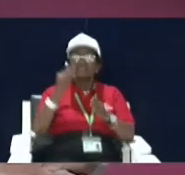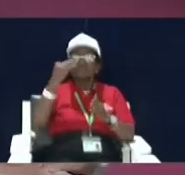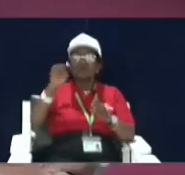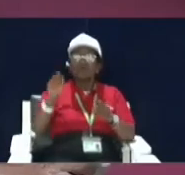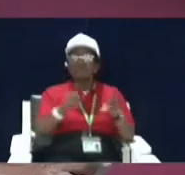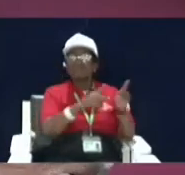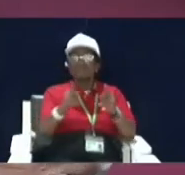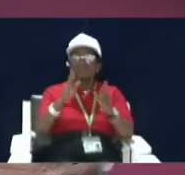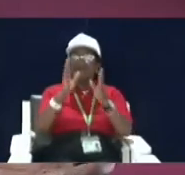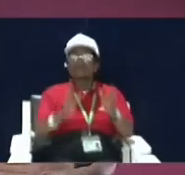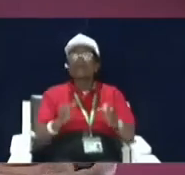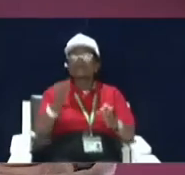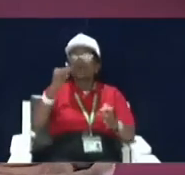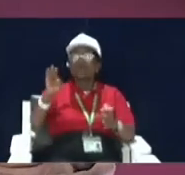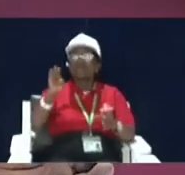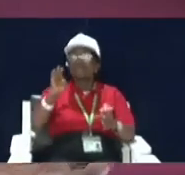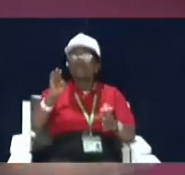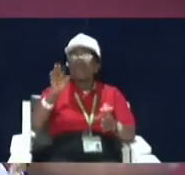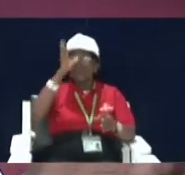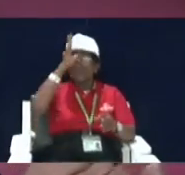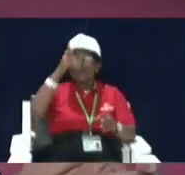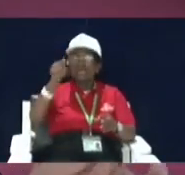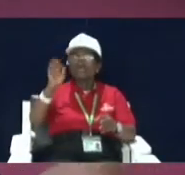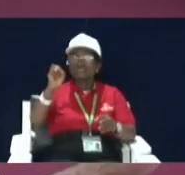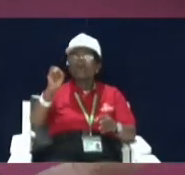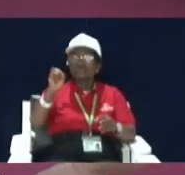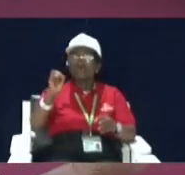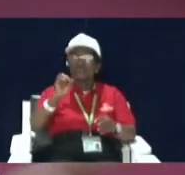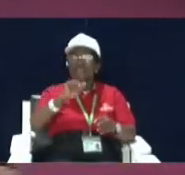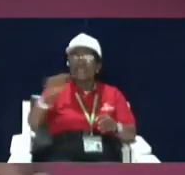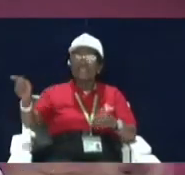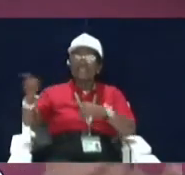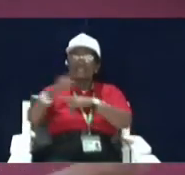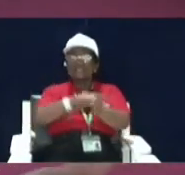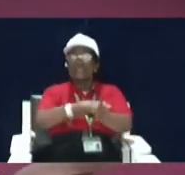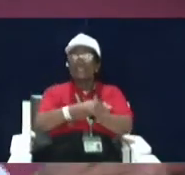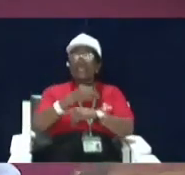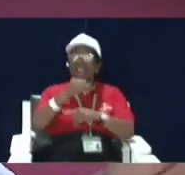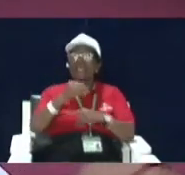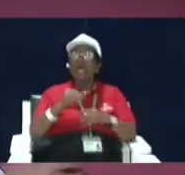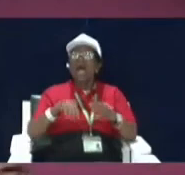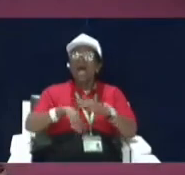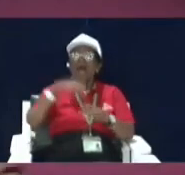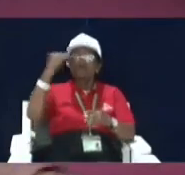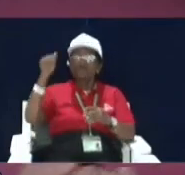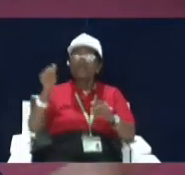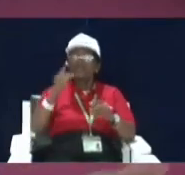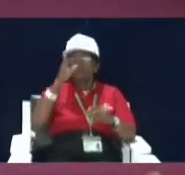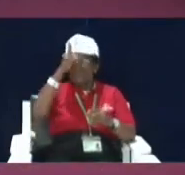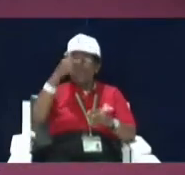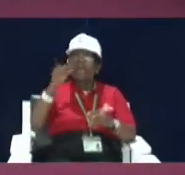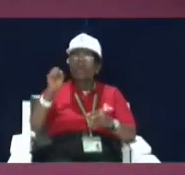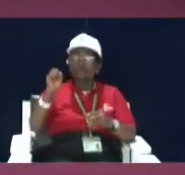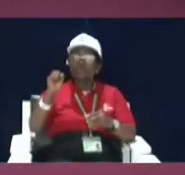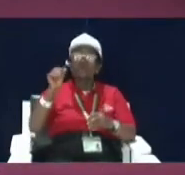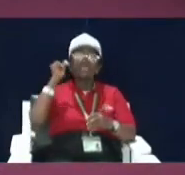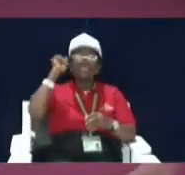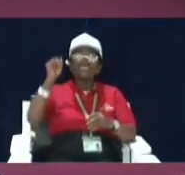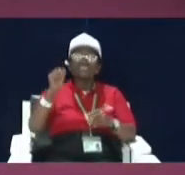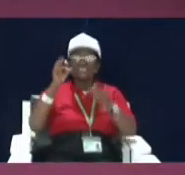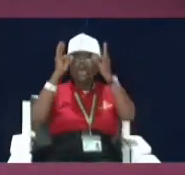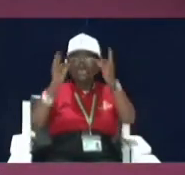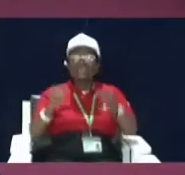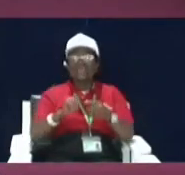partners of Daddy Gio, a day out with the God of the Jews. She decided to come. Let me join them.